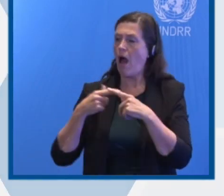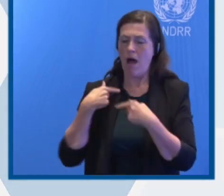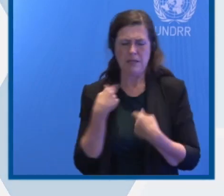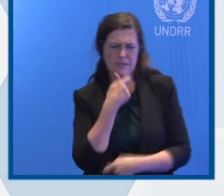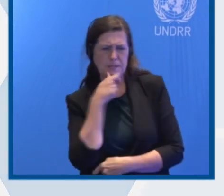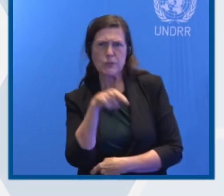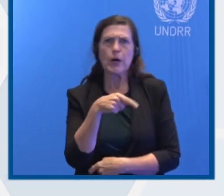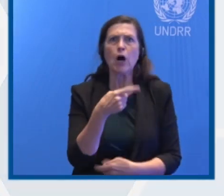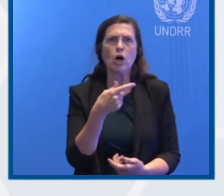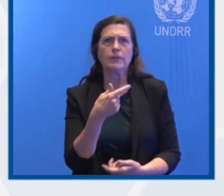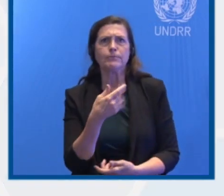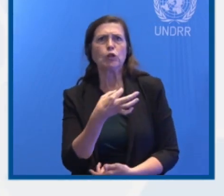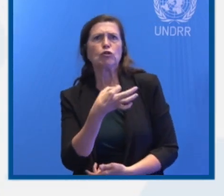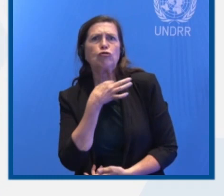because